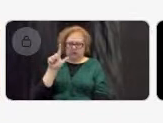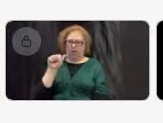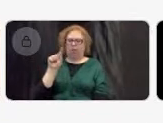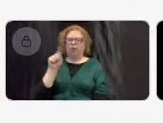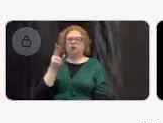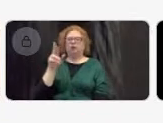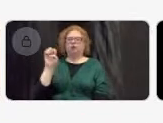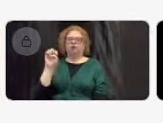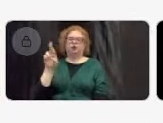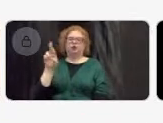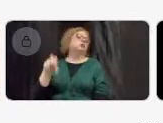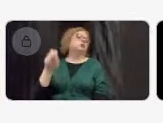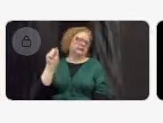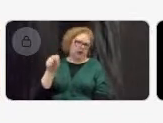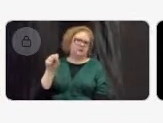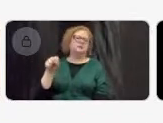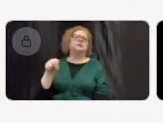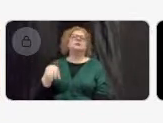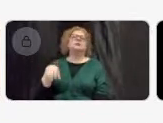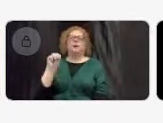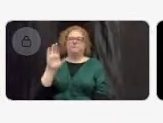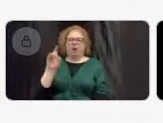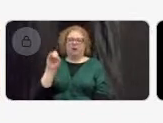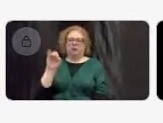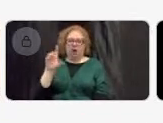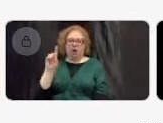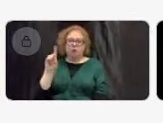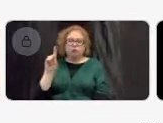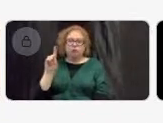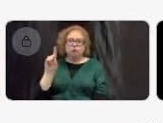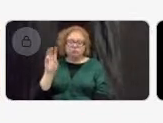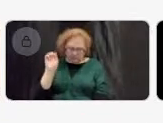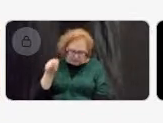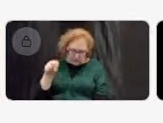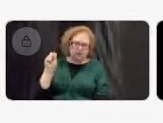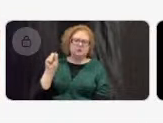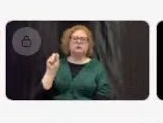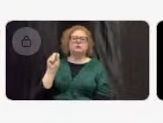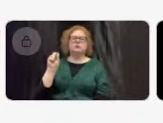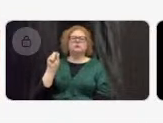Latour, Yes. McDonald, Yes.